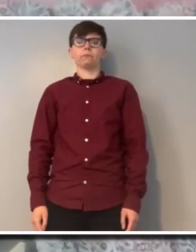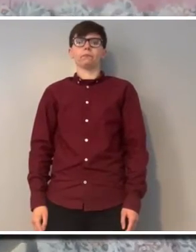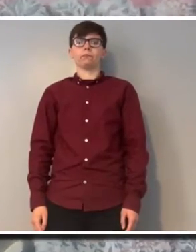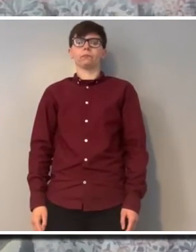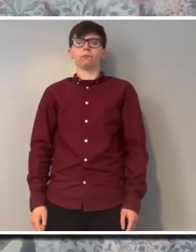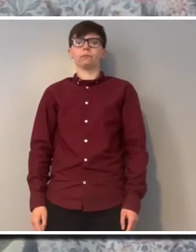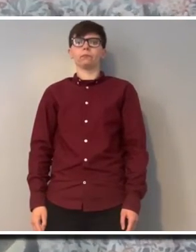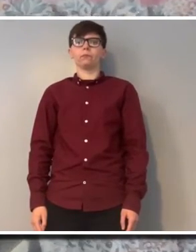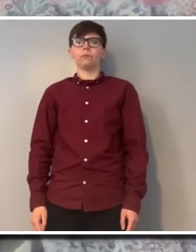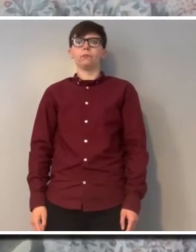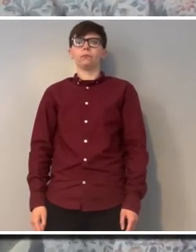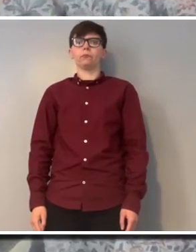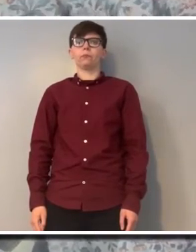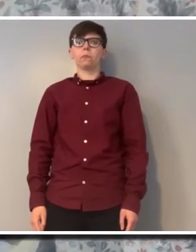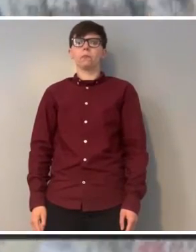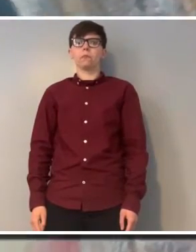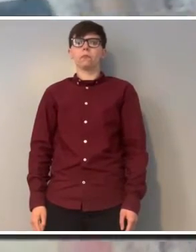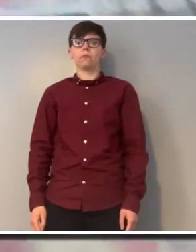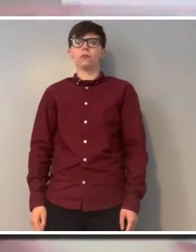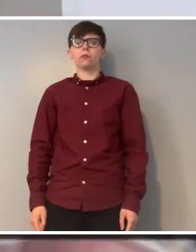think he's going to stay inside?